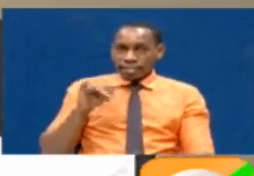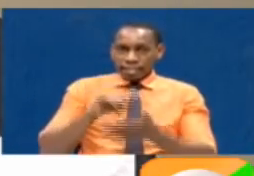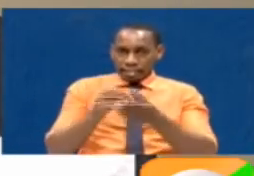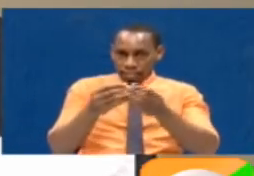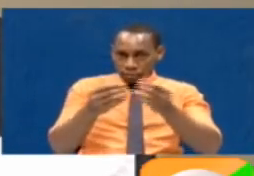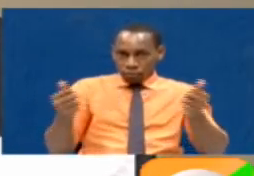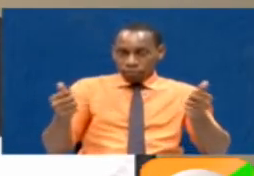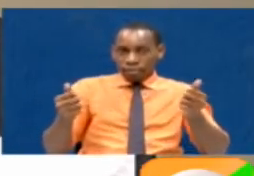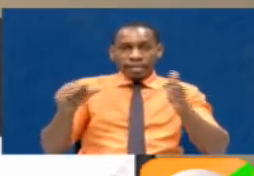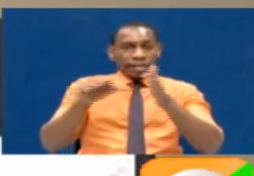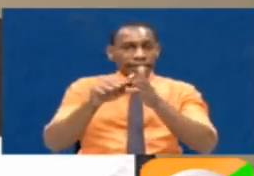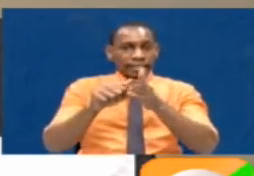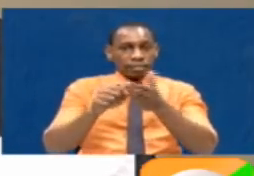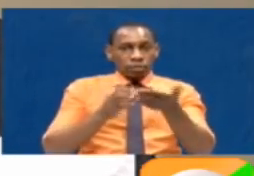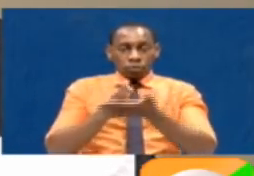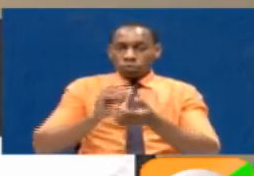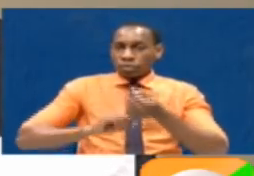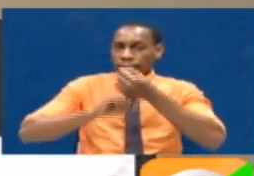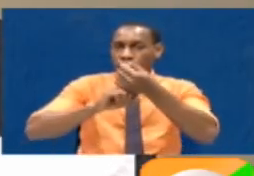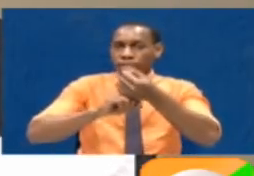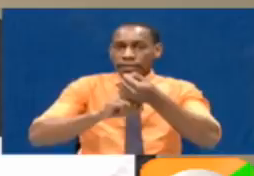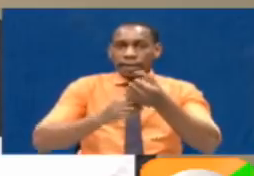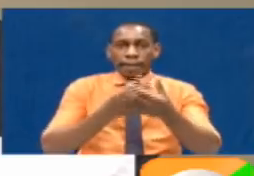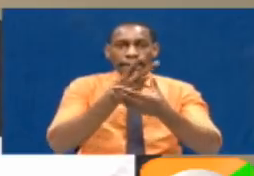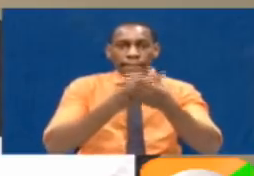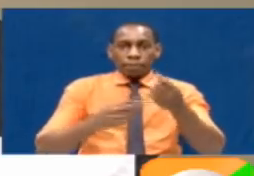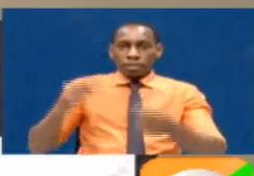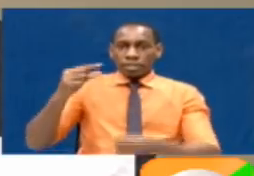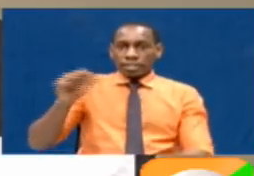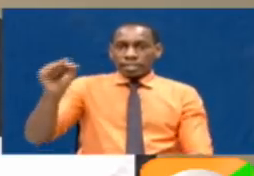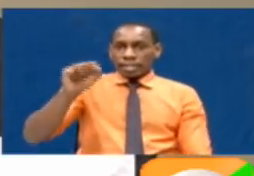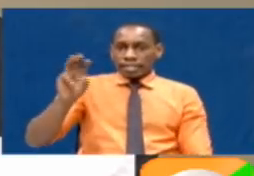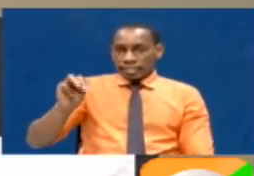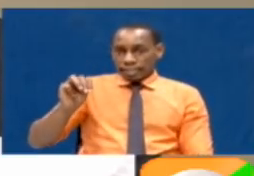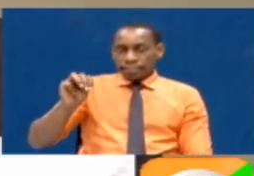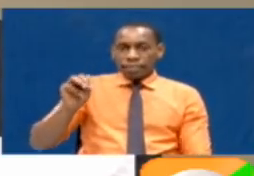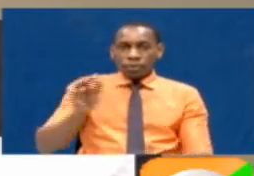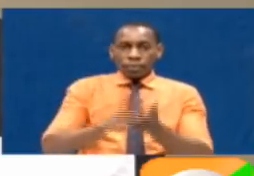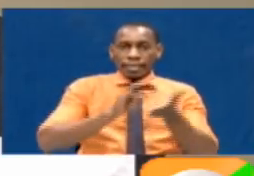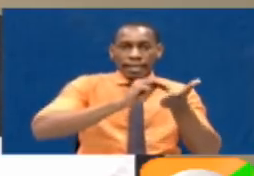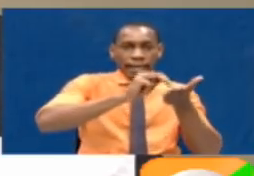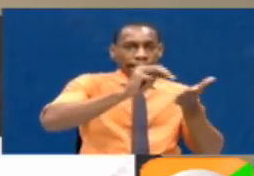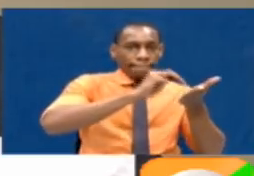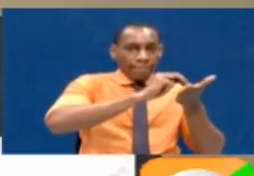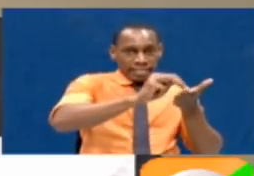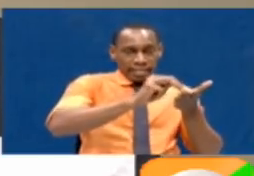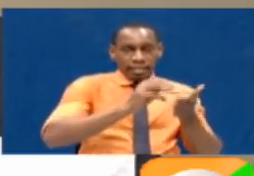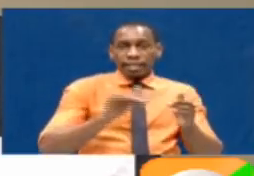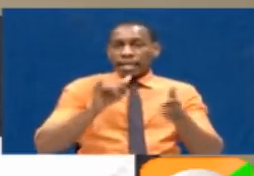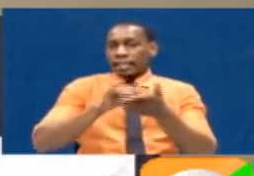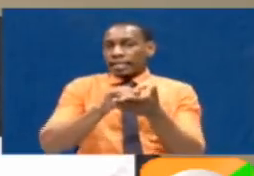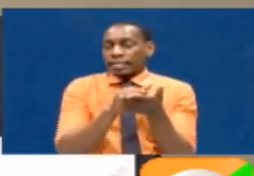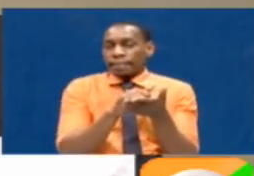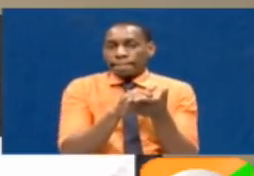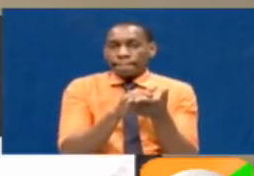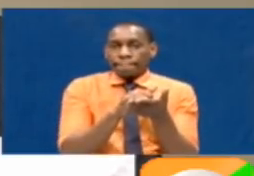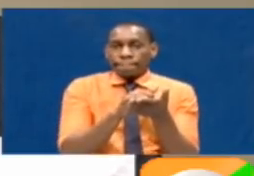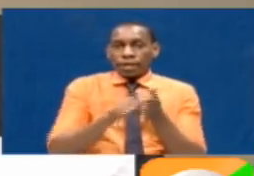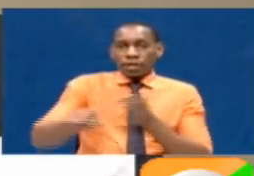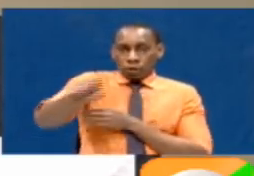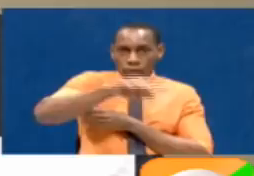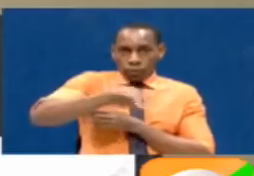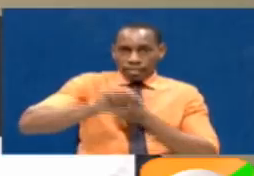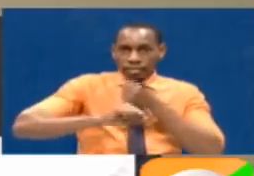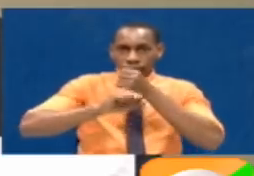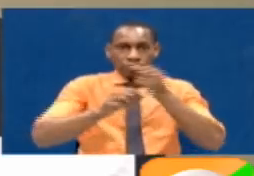through this crisis by supporting them on both the GSM but also M-Pesa, to ensure that we